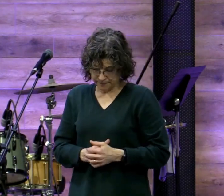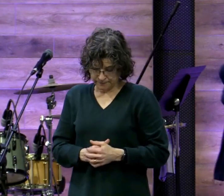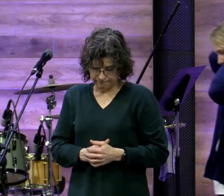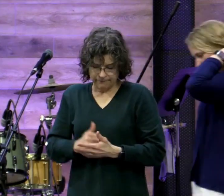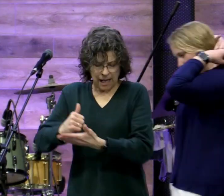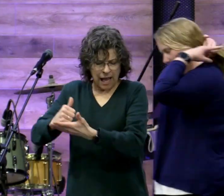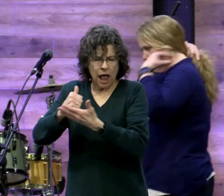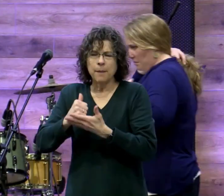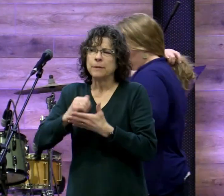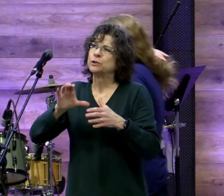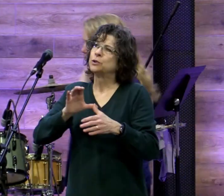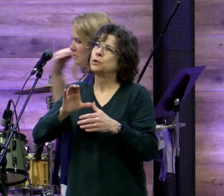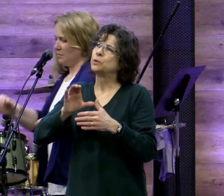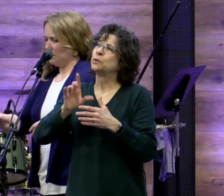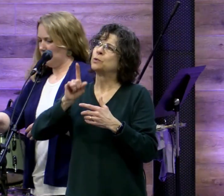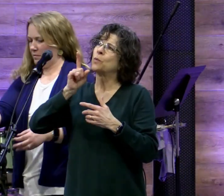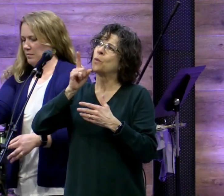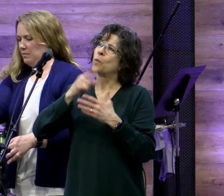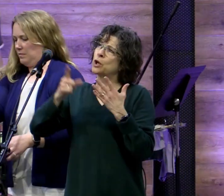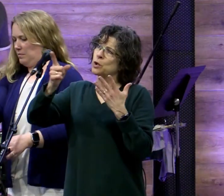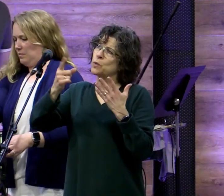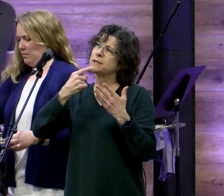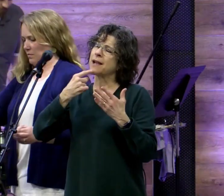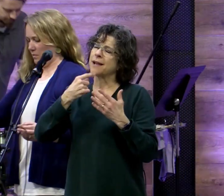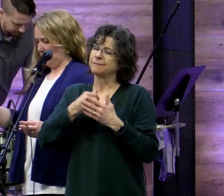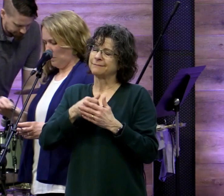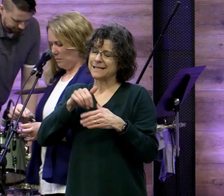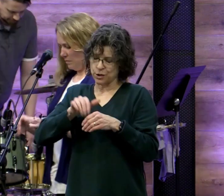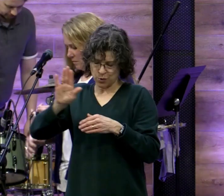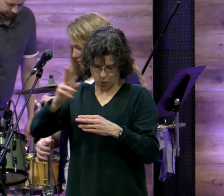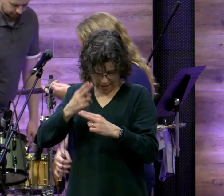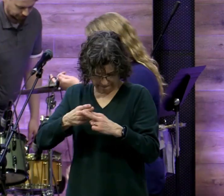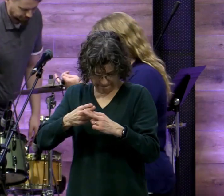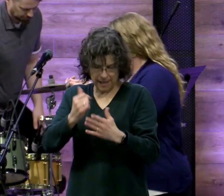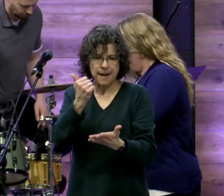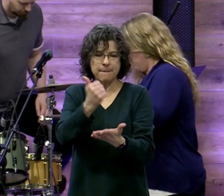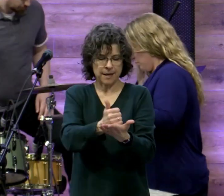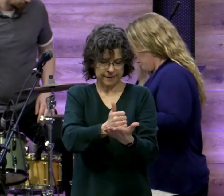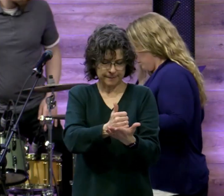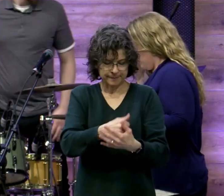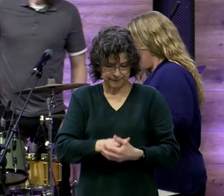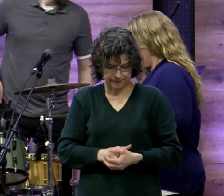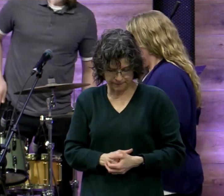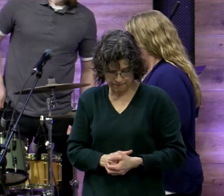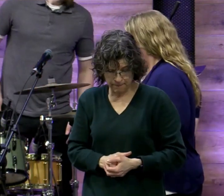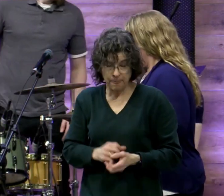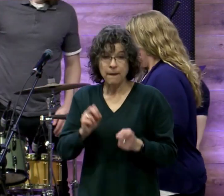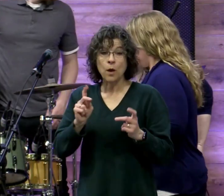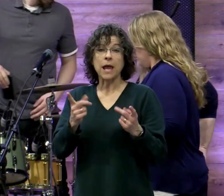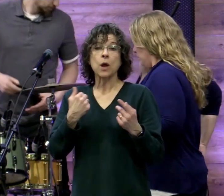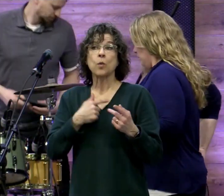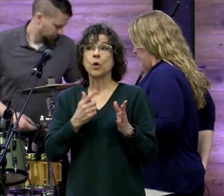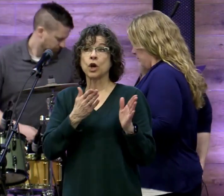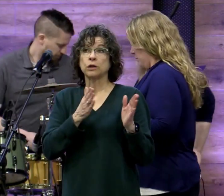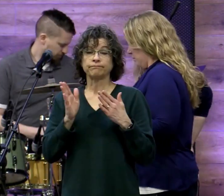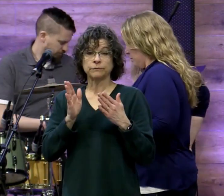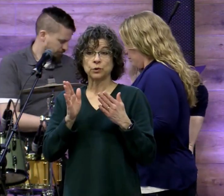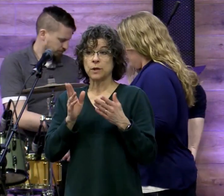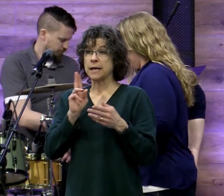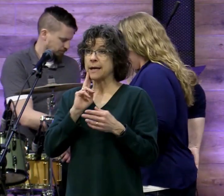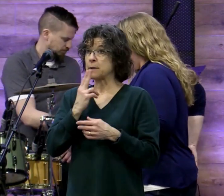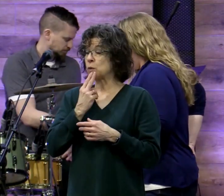Help us to do whatever you say, Jesus. In your name, amen. We're going to turn our attention to the communion